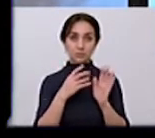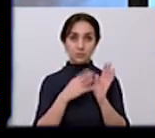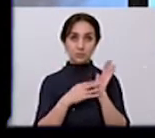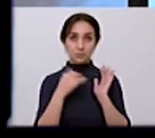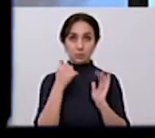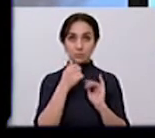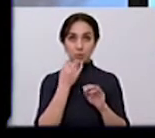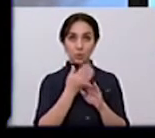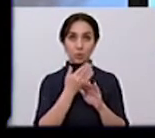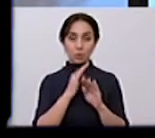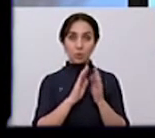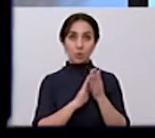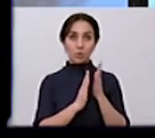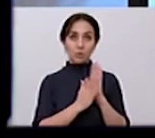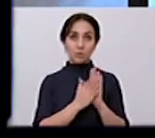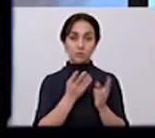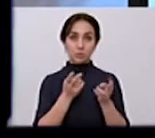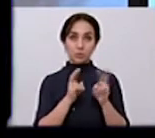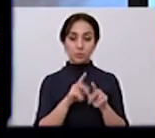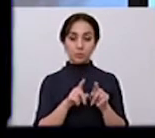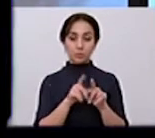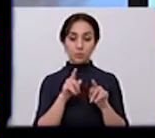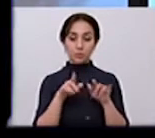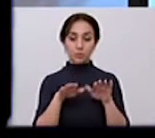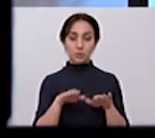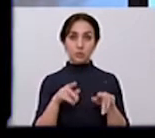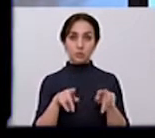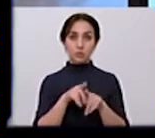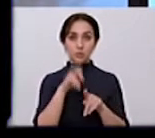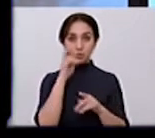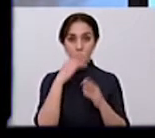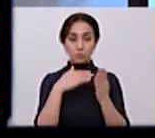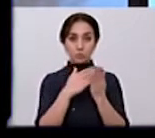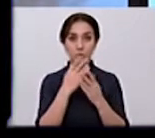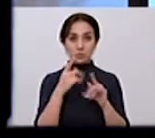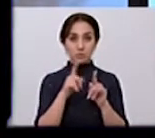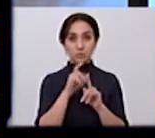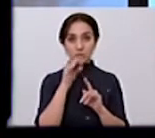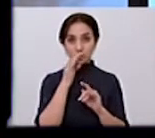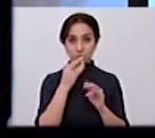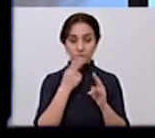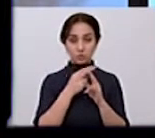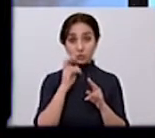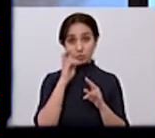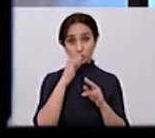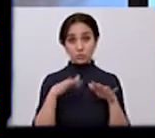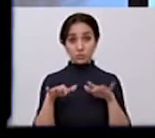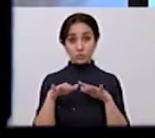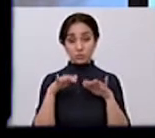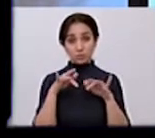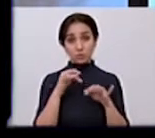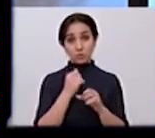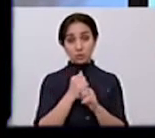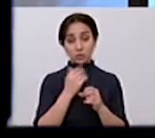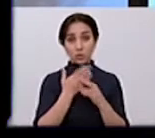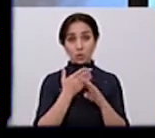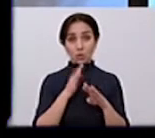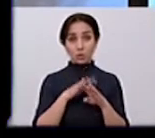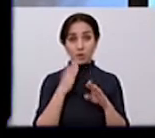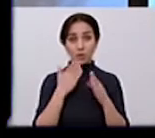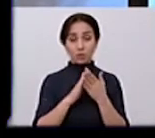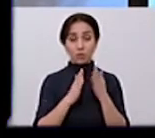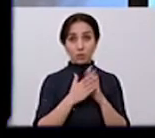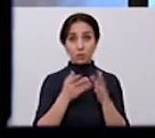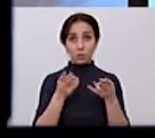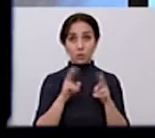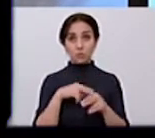juda og'ir ahvolda qolganligi va bu yerdagi o'sha siyosiy beqarorlik deymizmi, siyosiy jarayonlarda og'ir ahvolda qolganligini